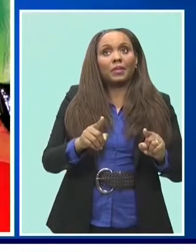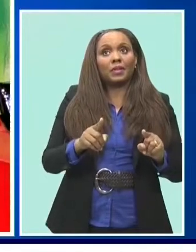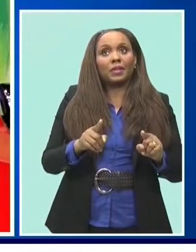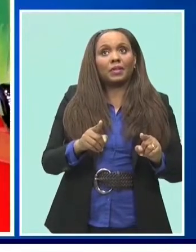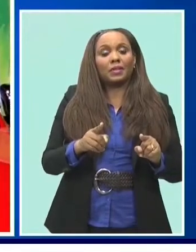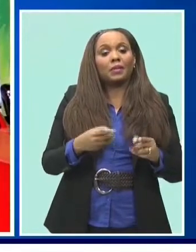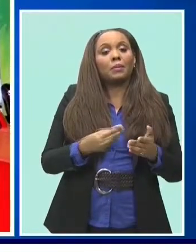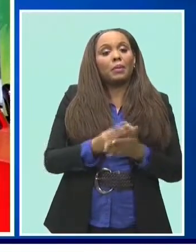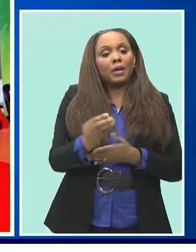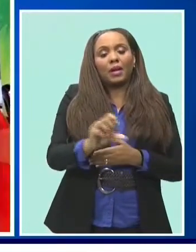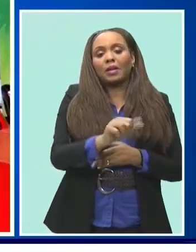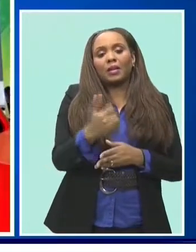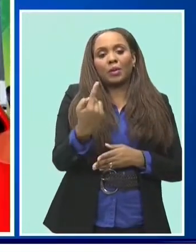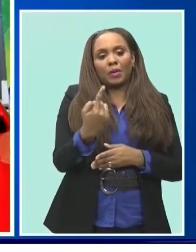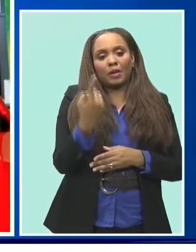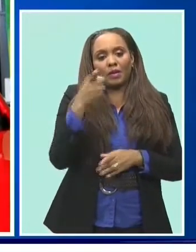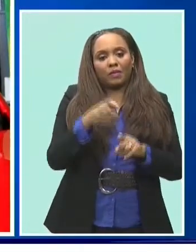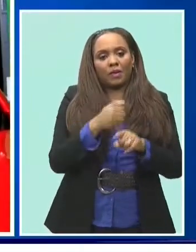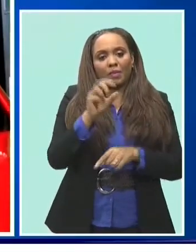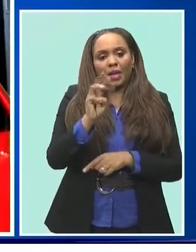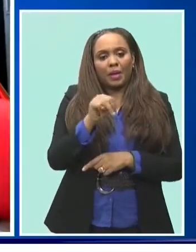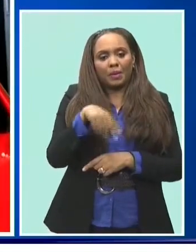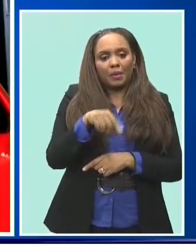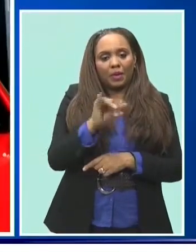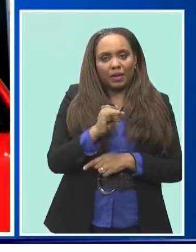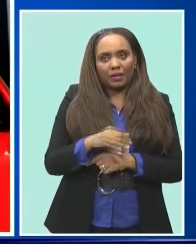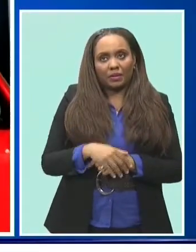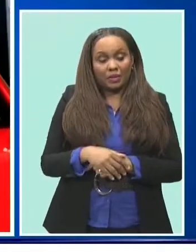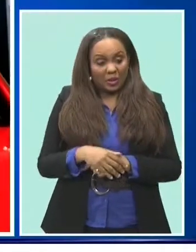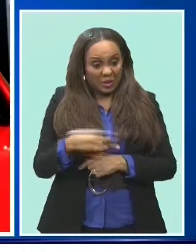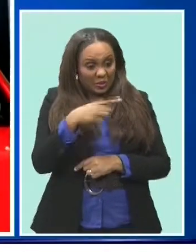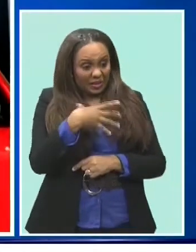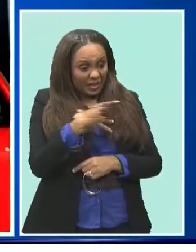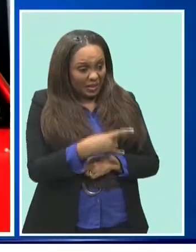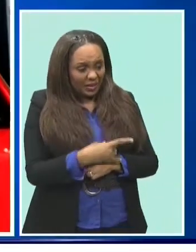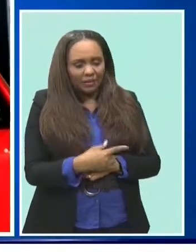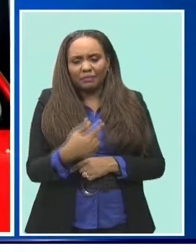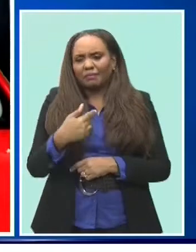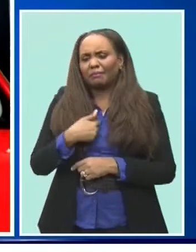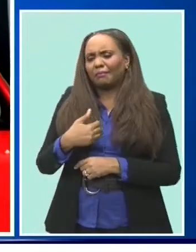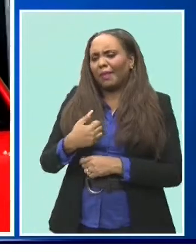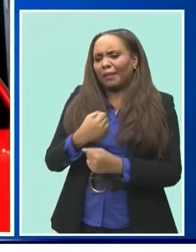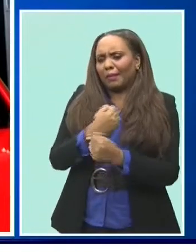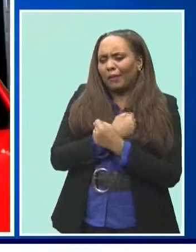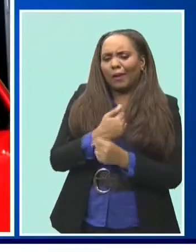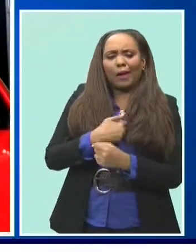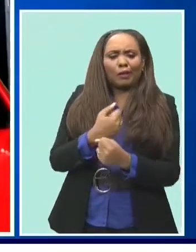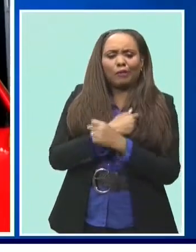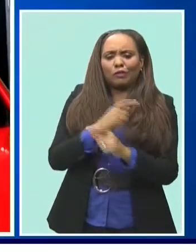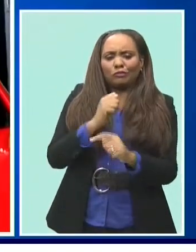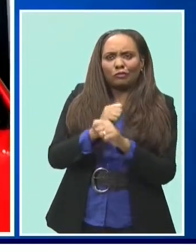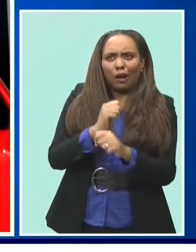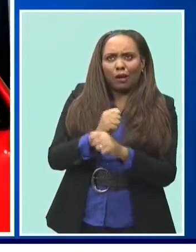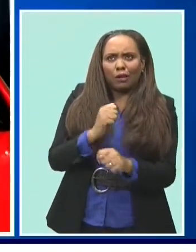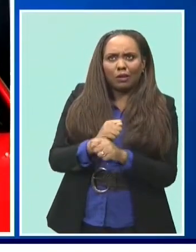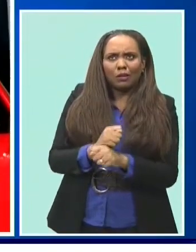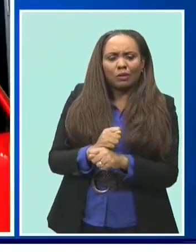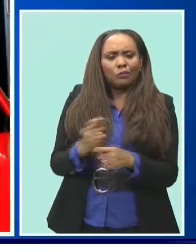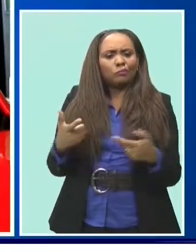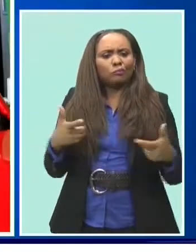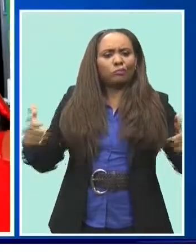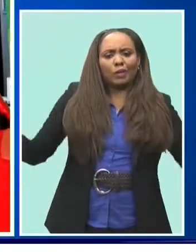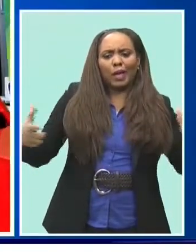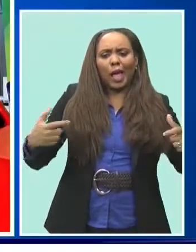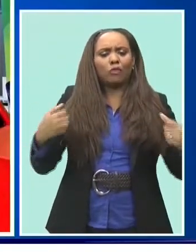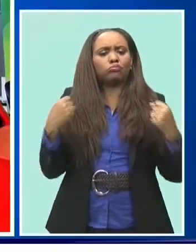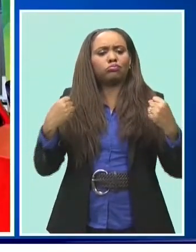sure. Yeah. Tell me about the vehicle, what you like it? I love it. Anyone who knows me knows I like trucks. I love a truck. It's real spacious. It drives